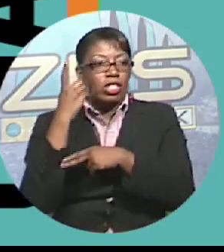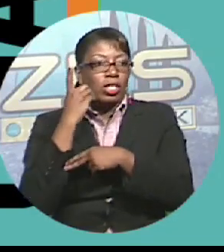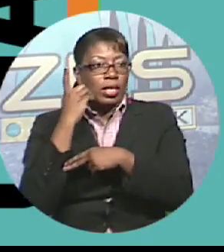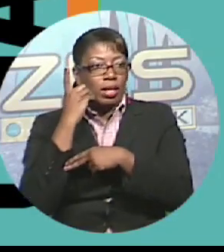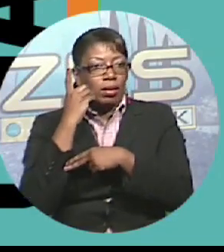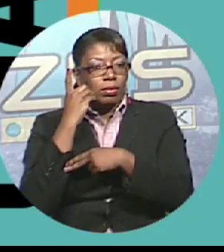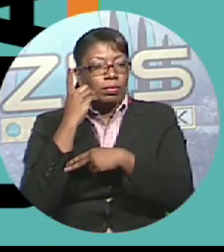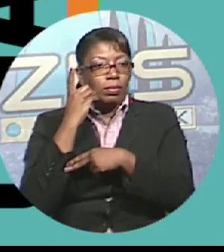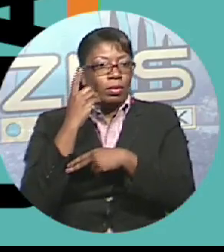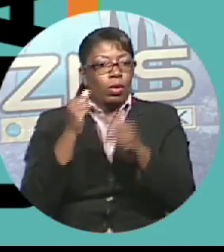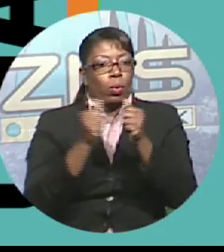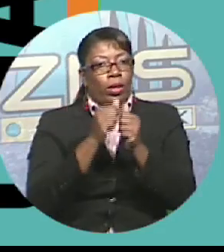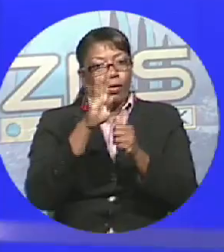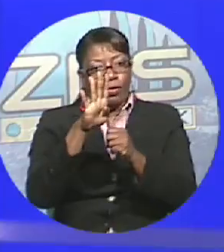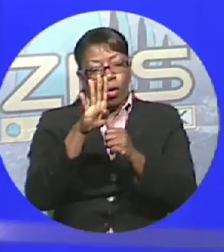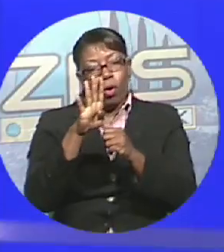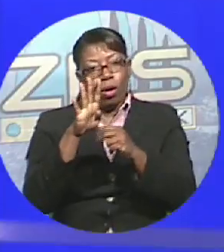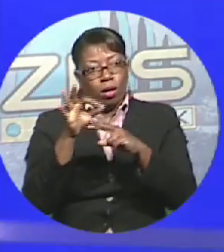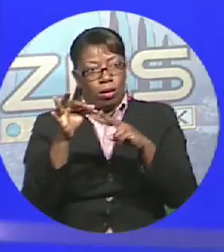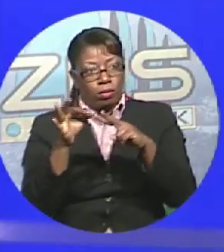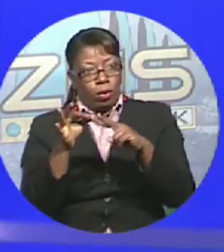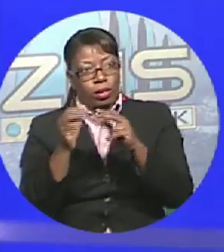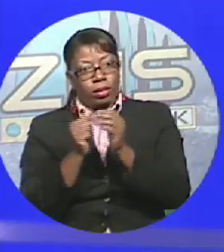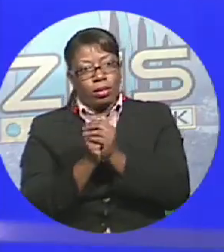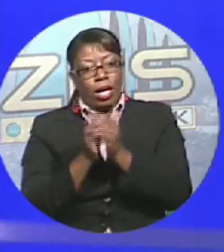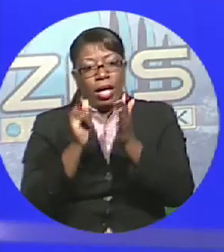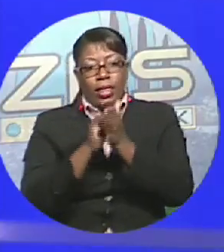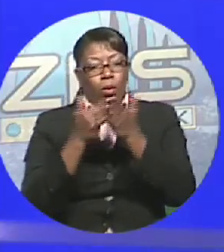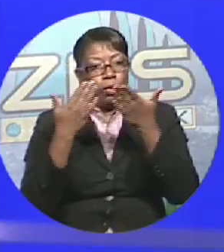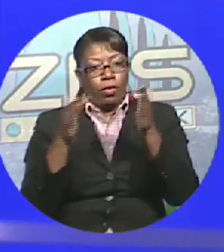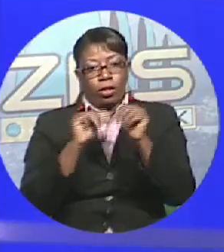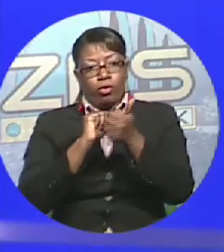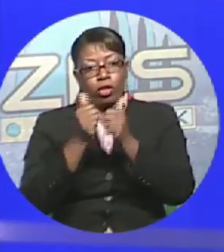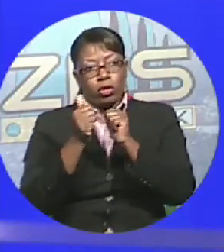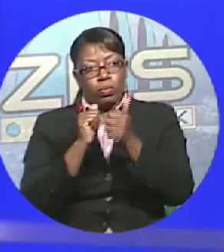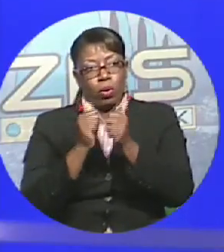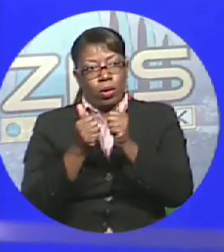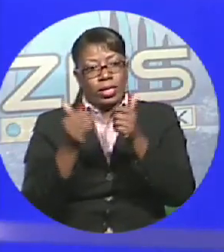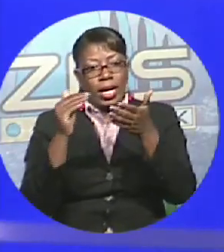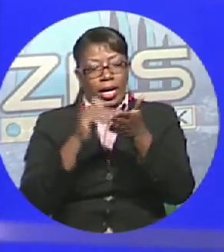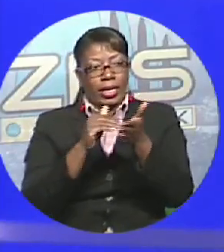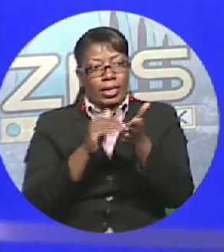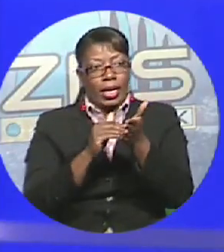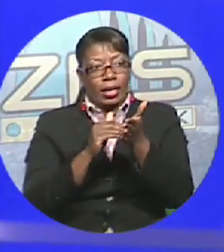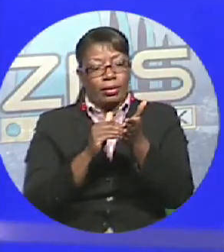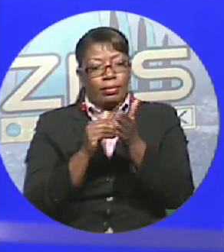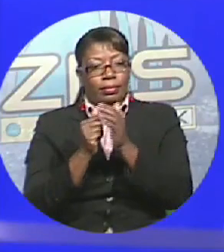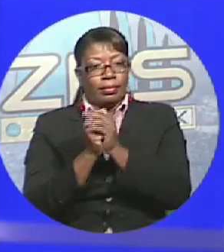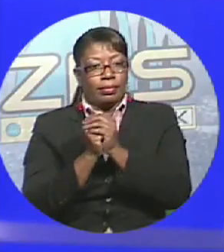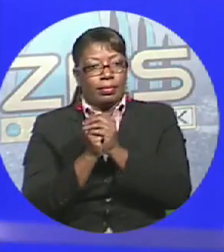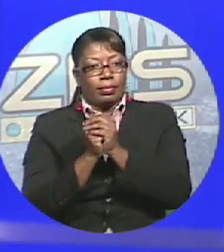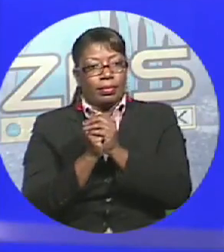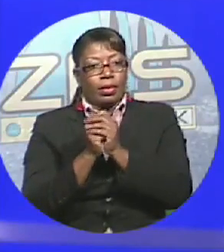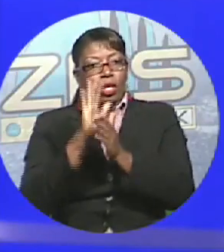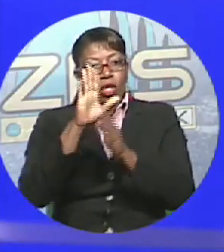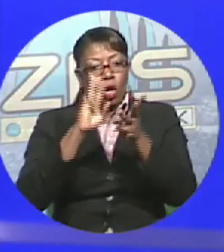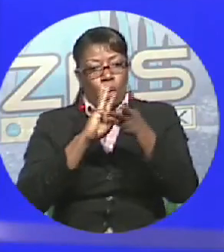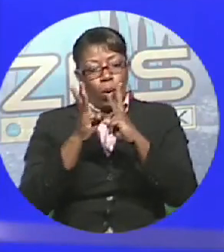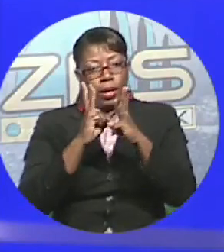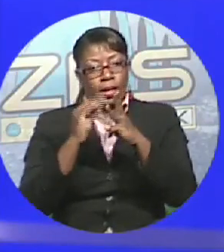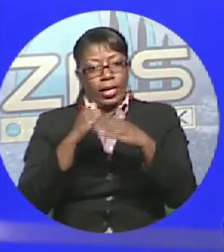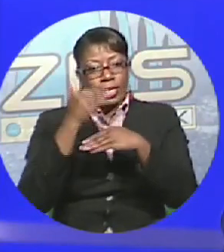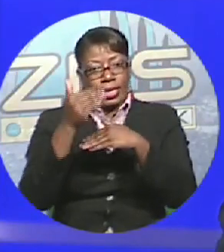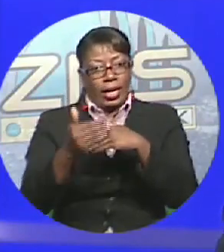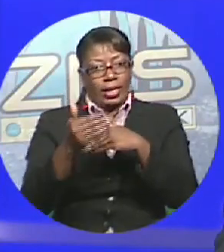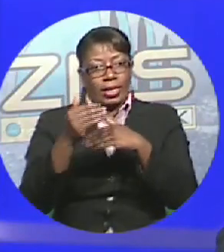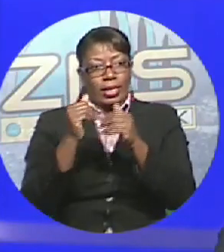in 9th with 4 points. And that will do it for sports. Once again, I'm Jonathan Benson. Stay tuned. Your weather forecast